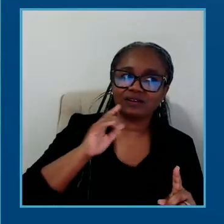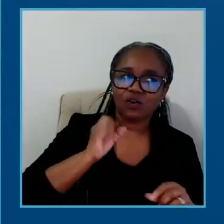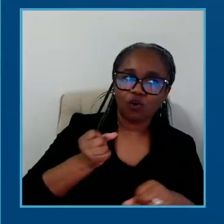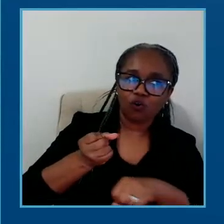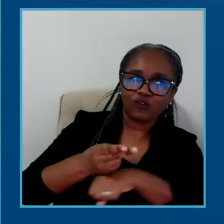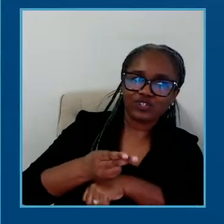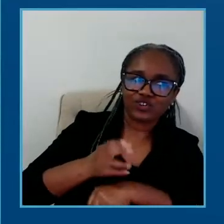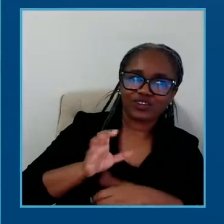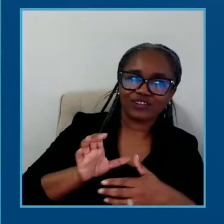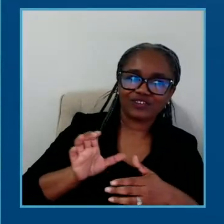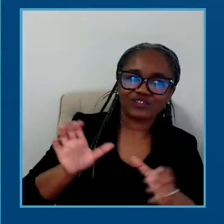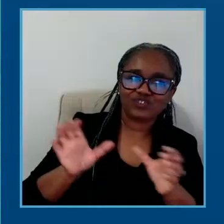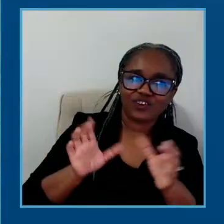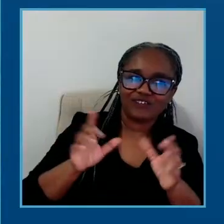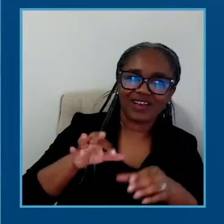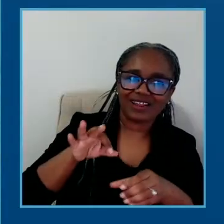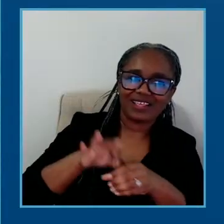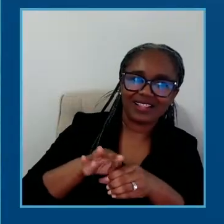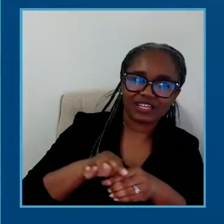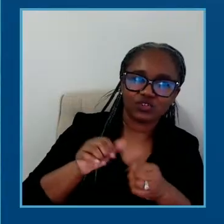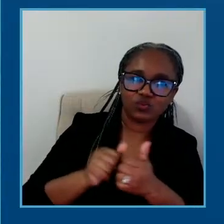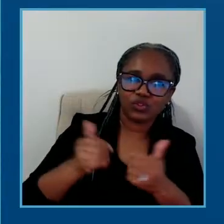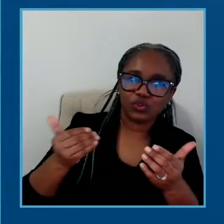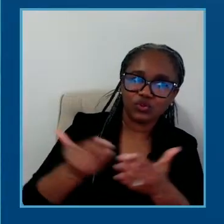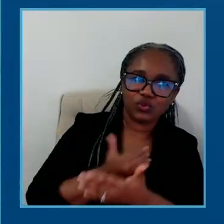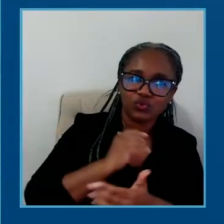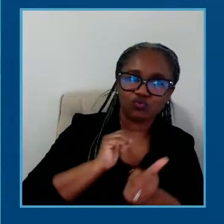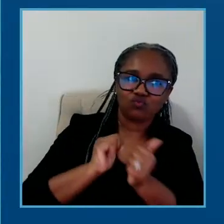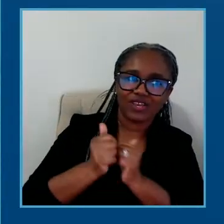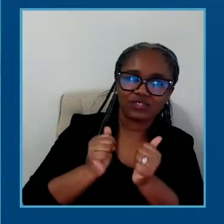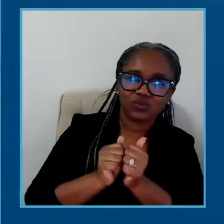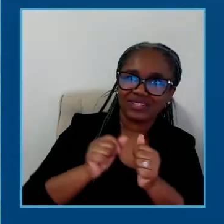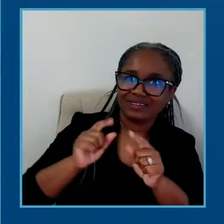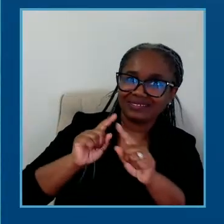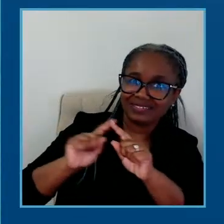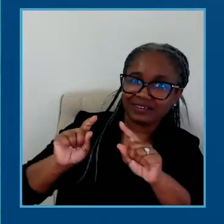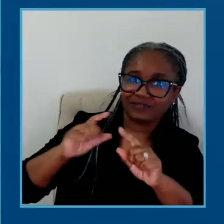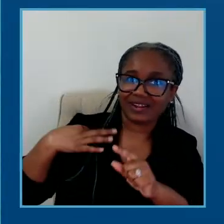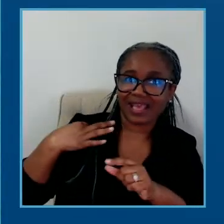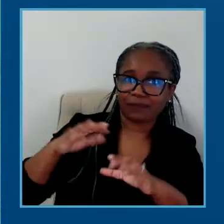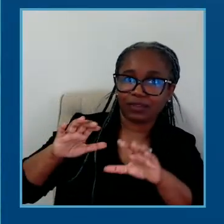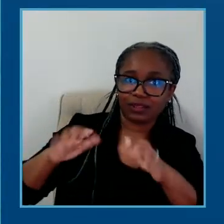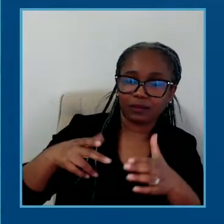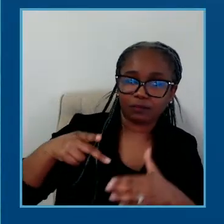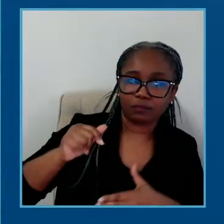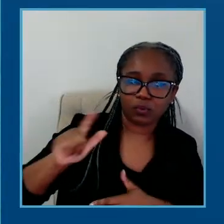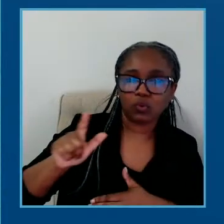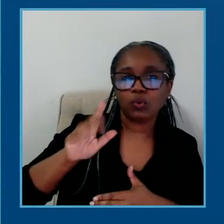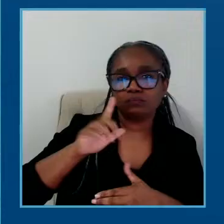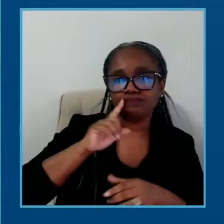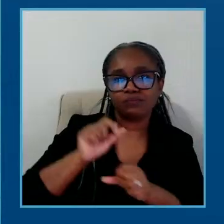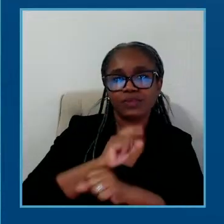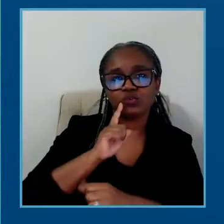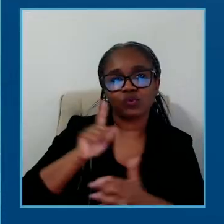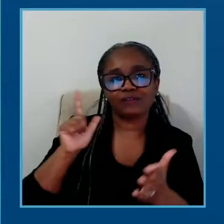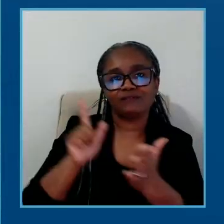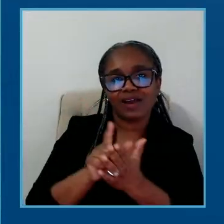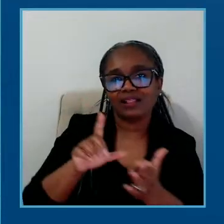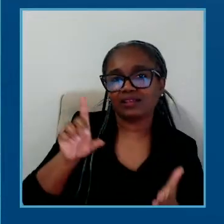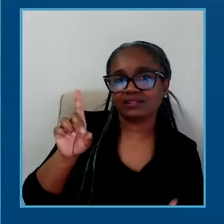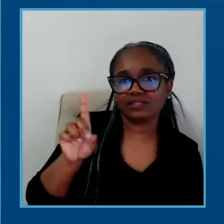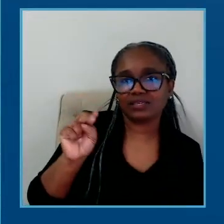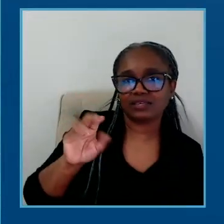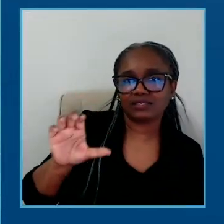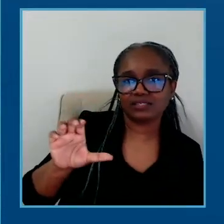pool, a different process for voting, and a different electorate would violate the DNC's charter and bylaws